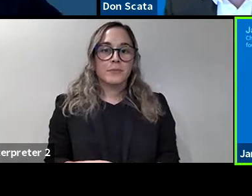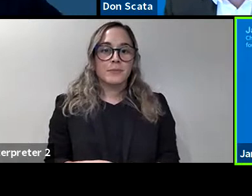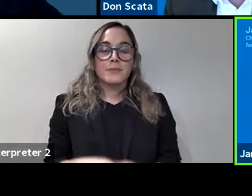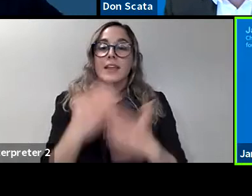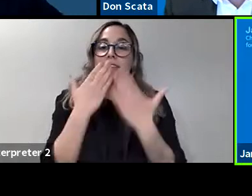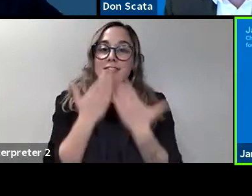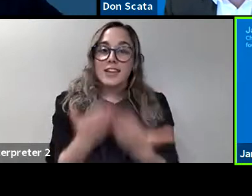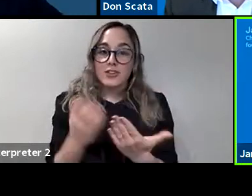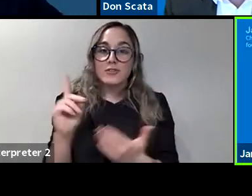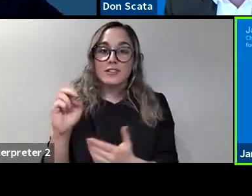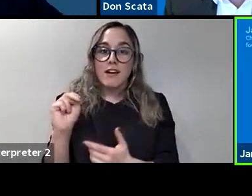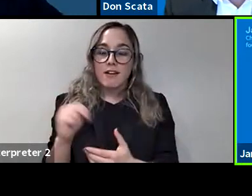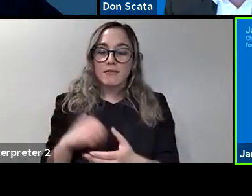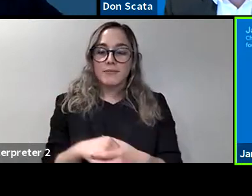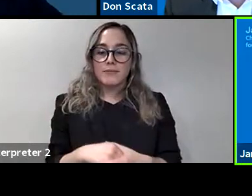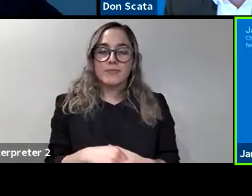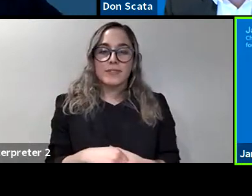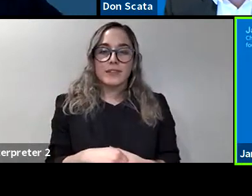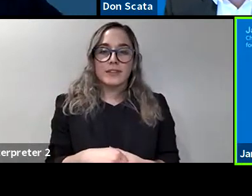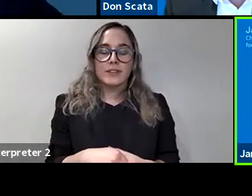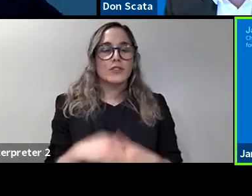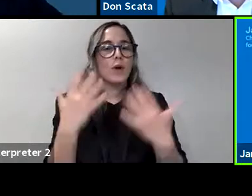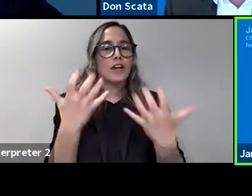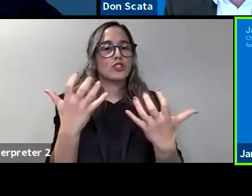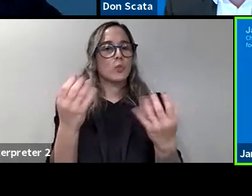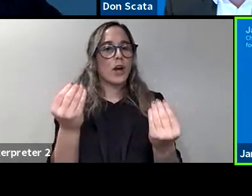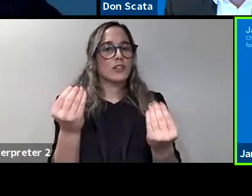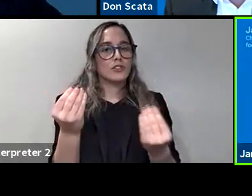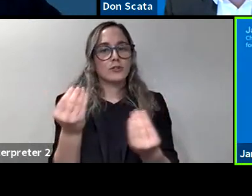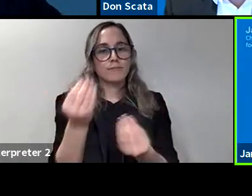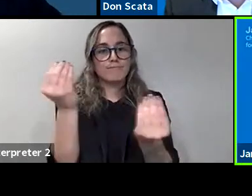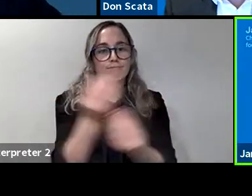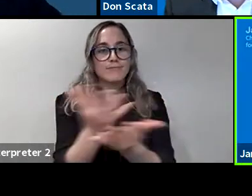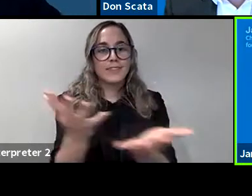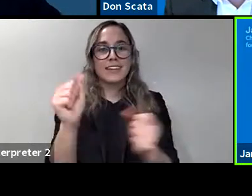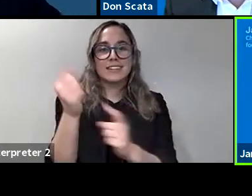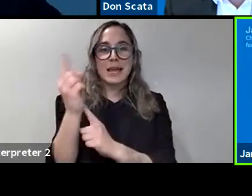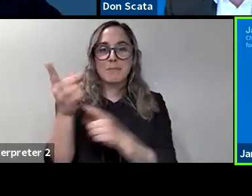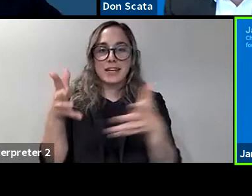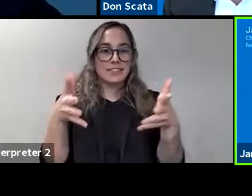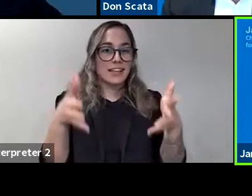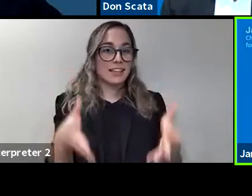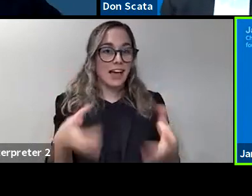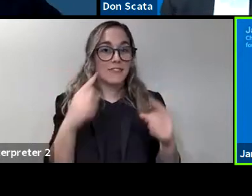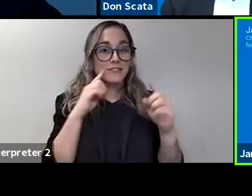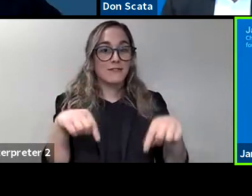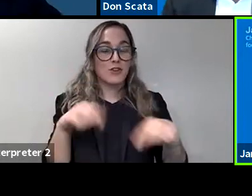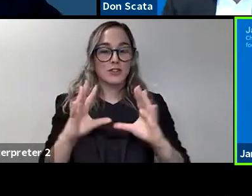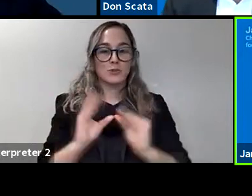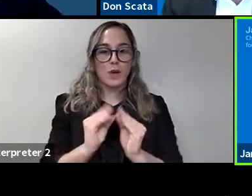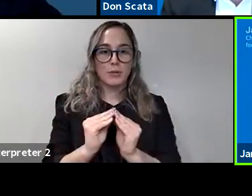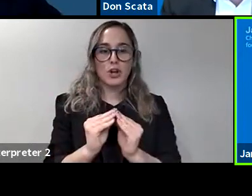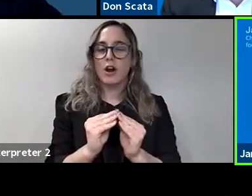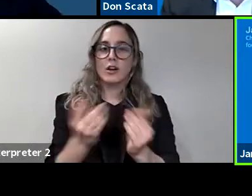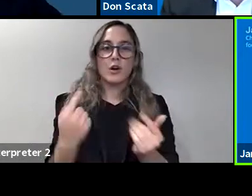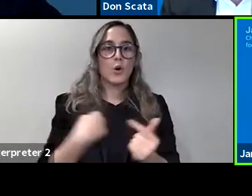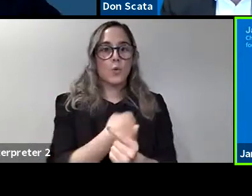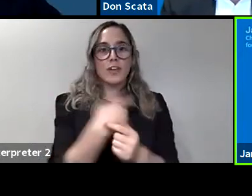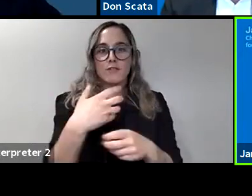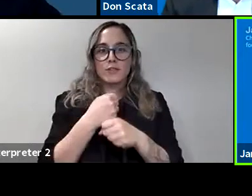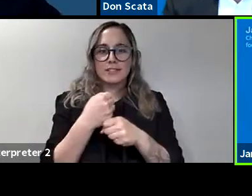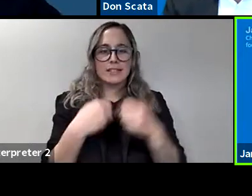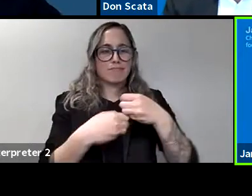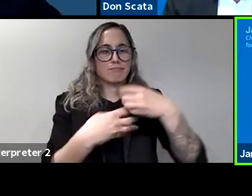Thanks, Don. I just wanted to note that we're down to 10 minutes left on the webinar, and we've gotten a ton of great